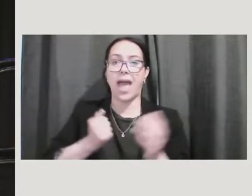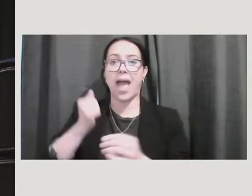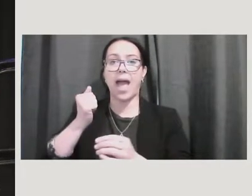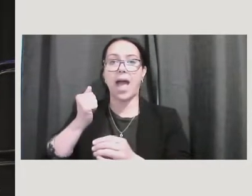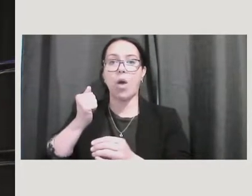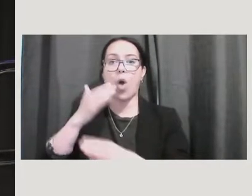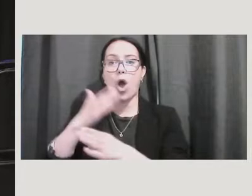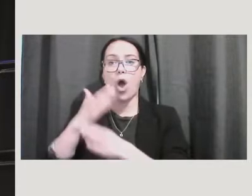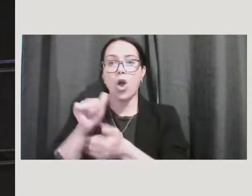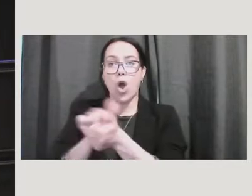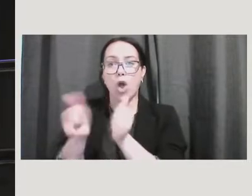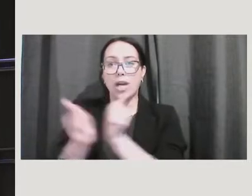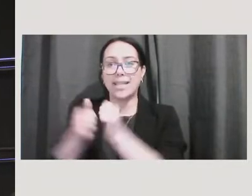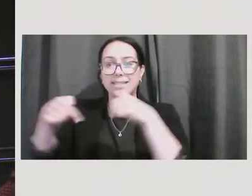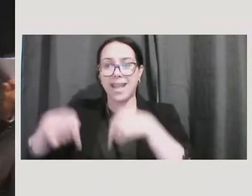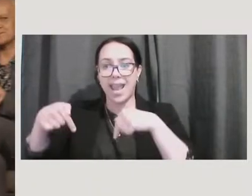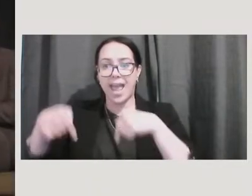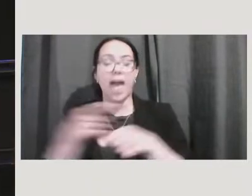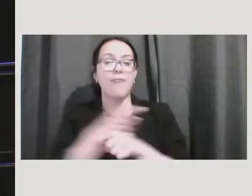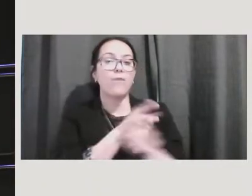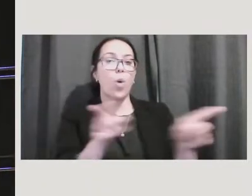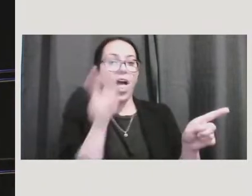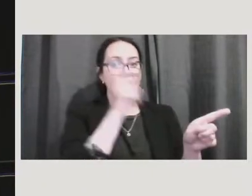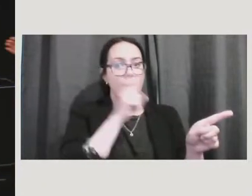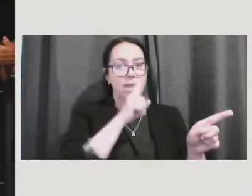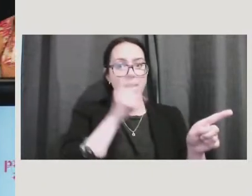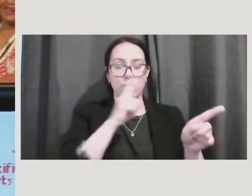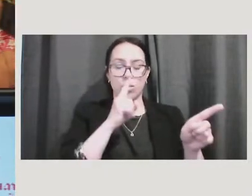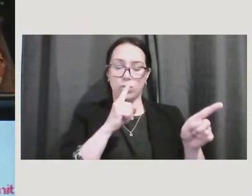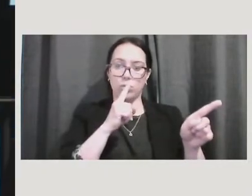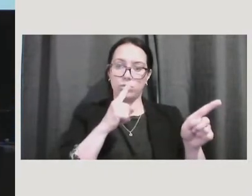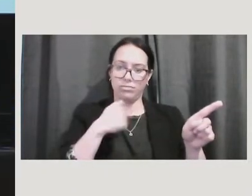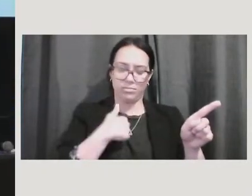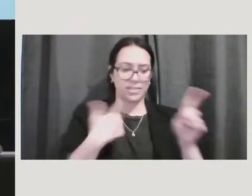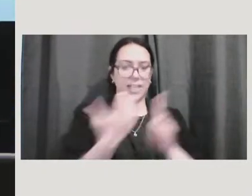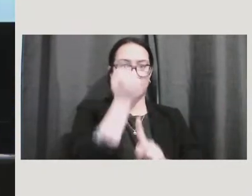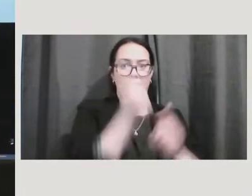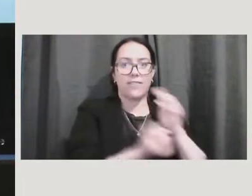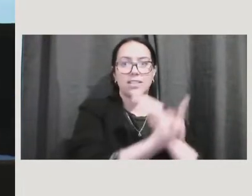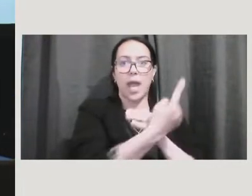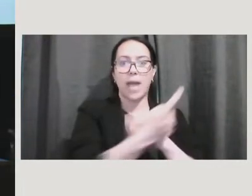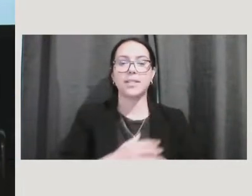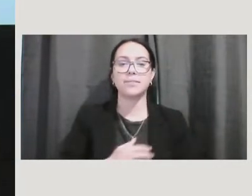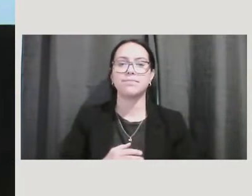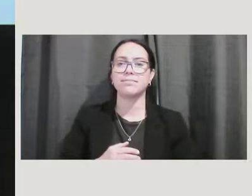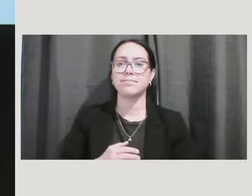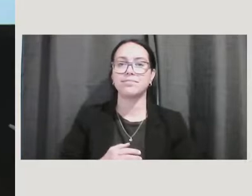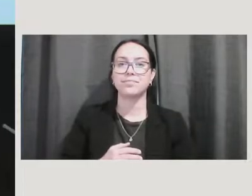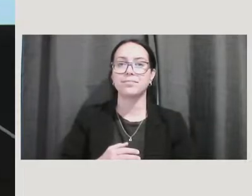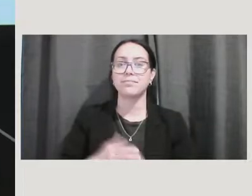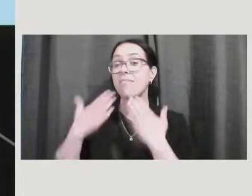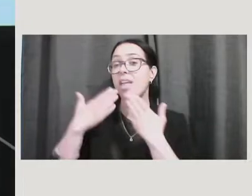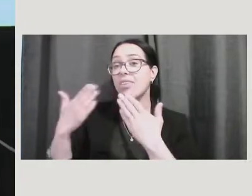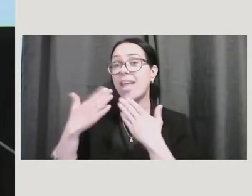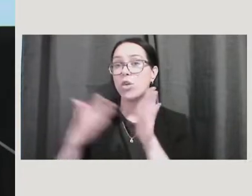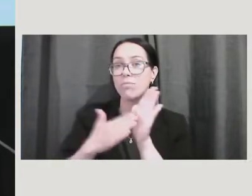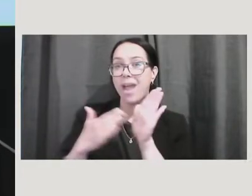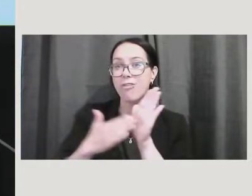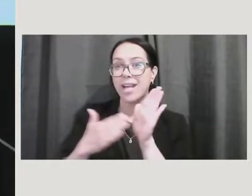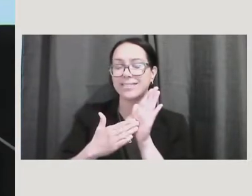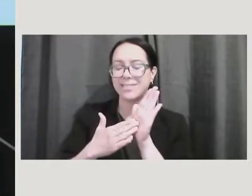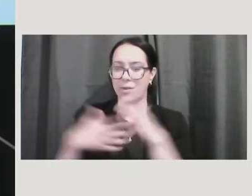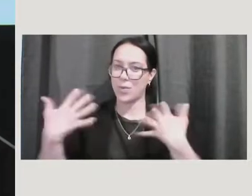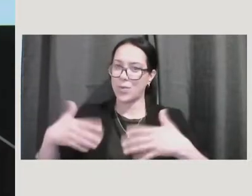thank you Marilyn well that was a history lesson and uh you know I'm proud to say listening